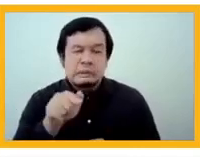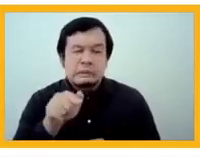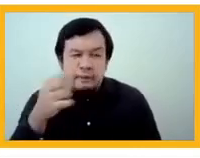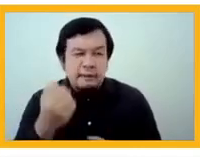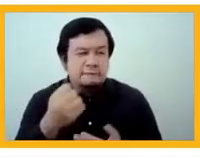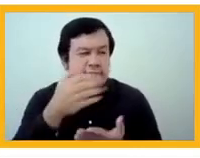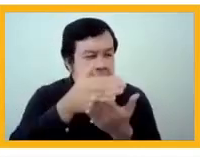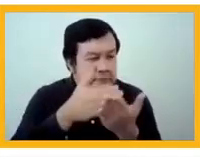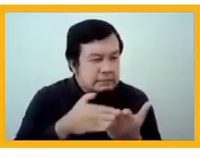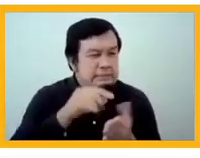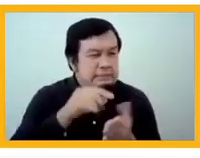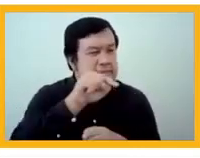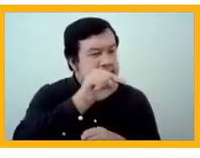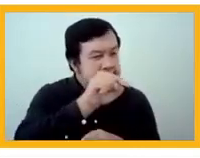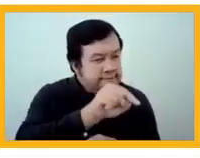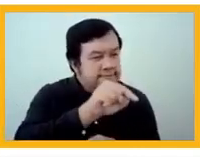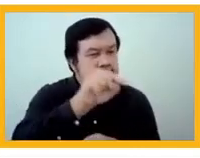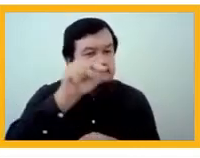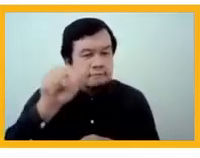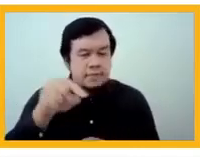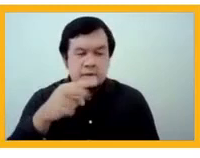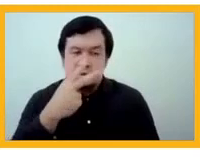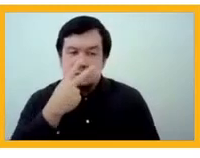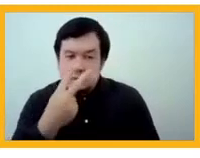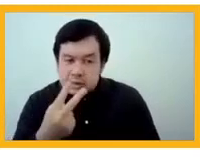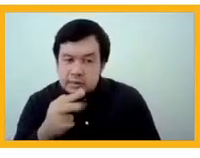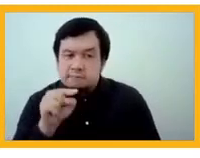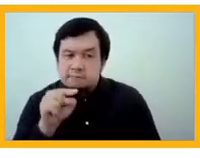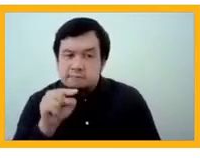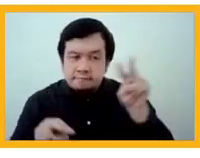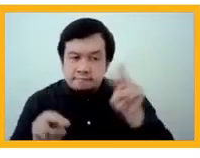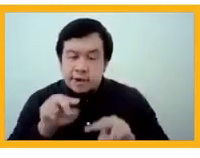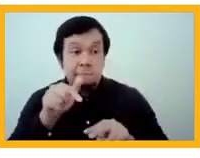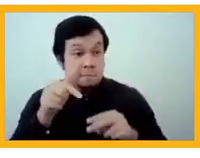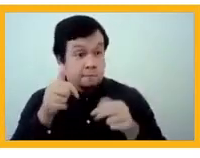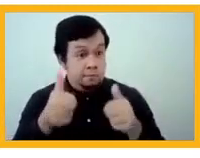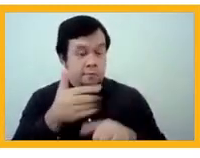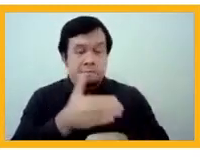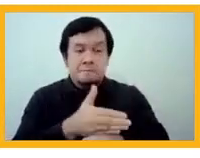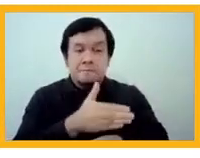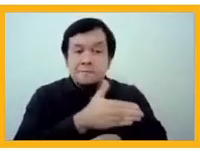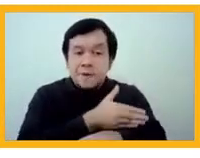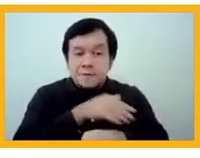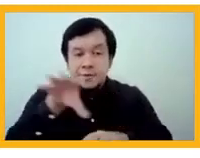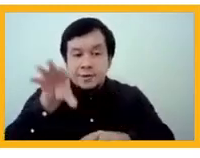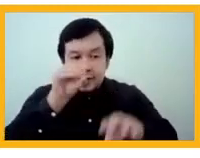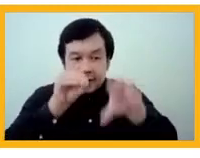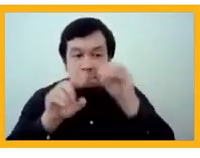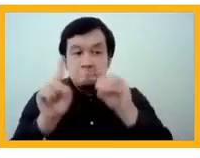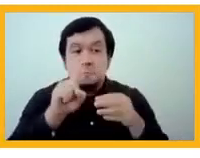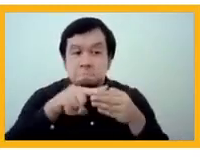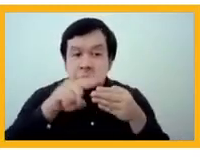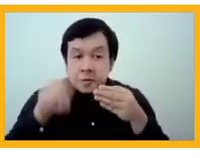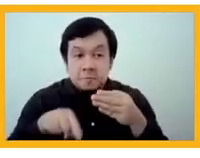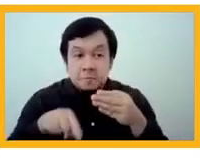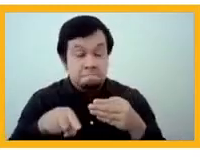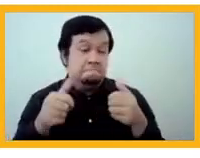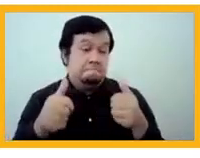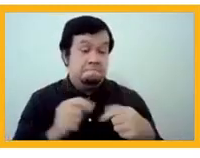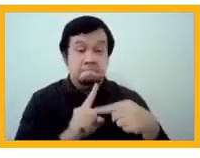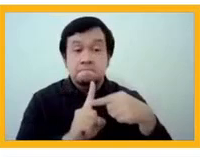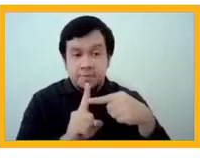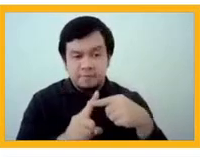those results, we've just gotten the data. So the results continue to look positive, though not as positive, which is unsurprising given that it's a